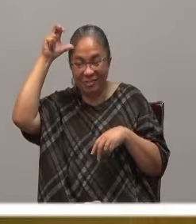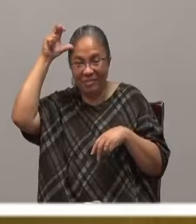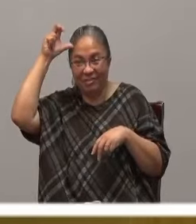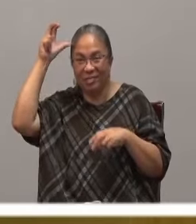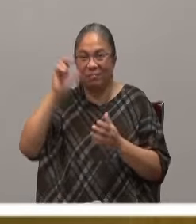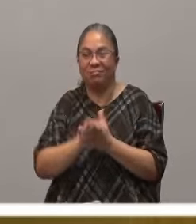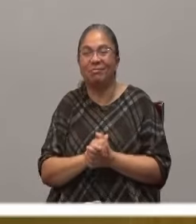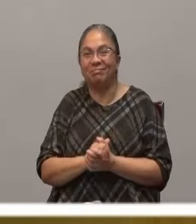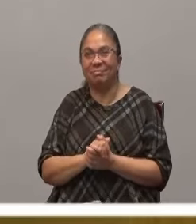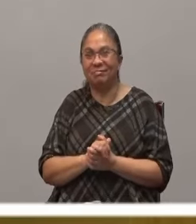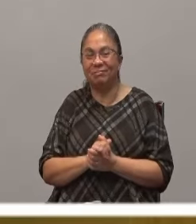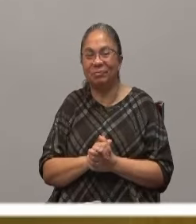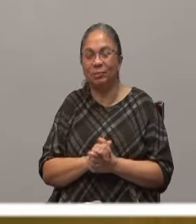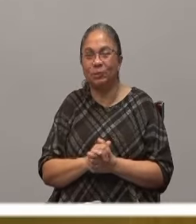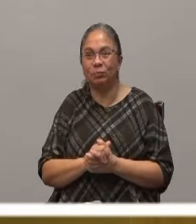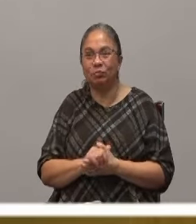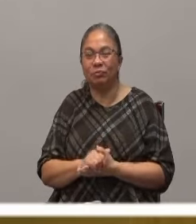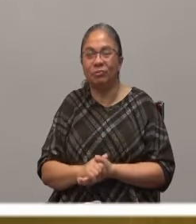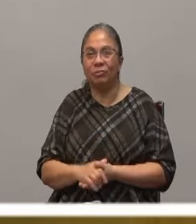And we have to hear this.